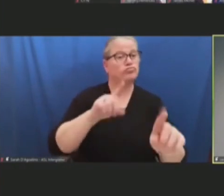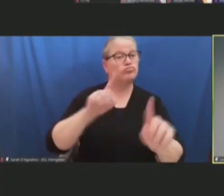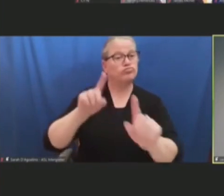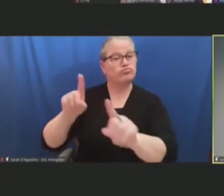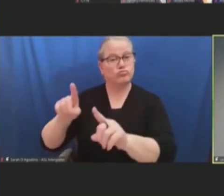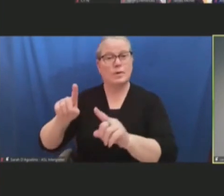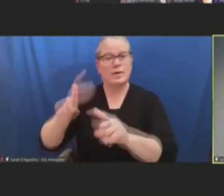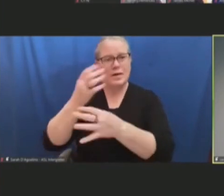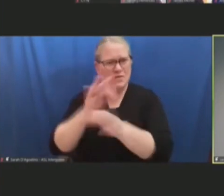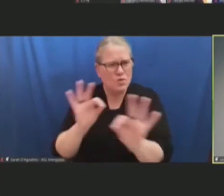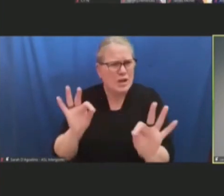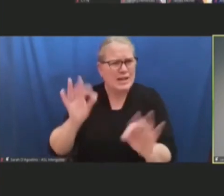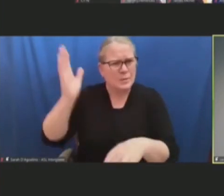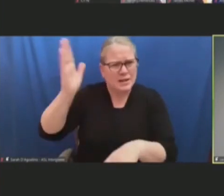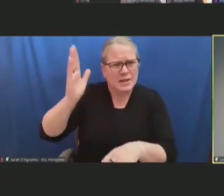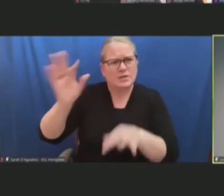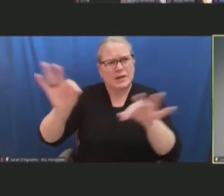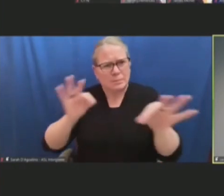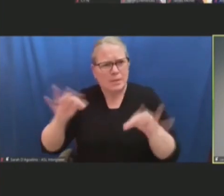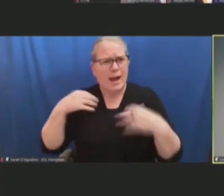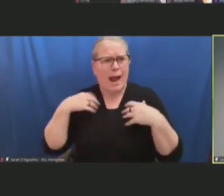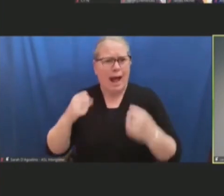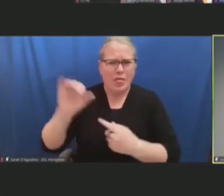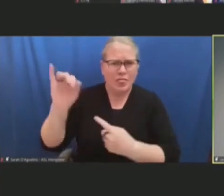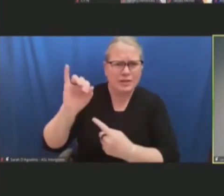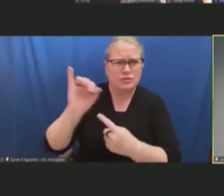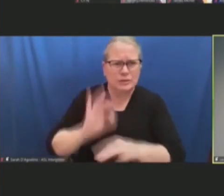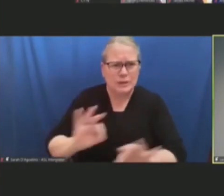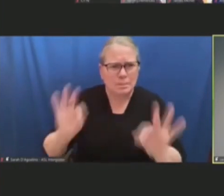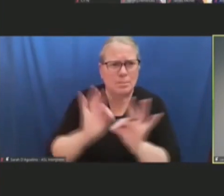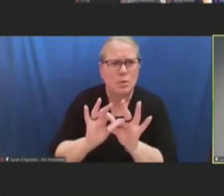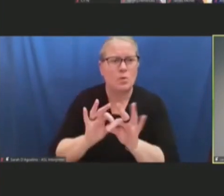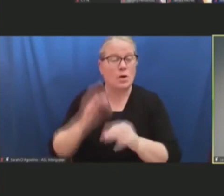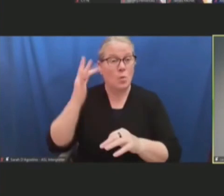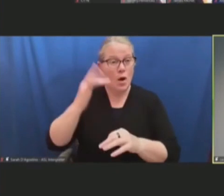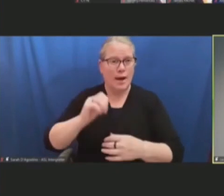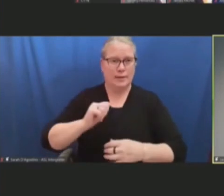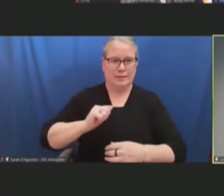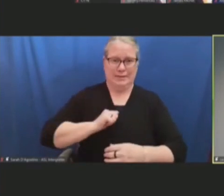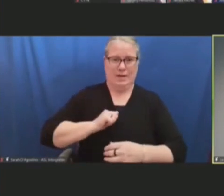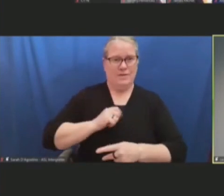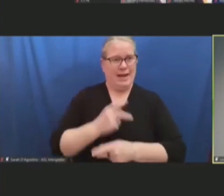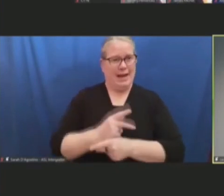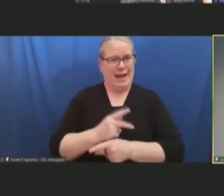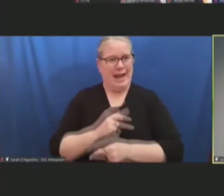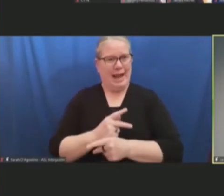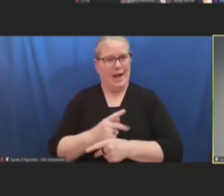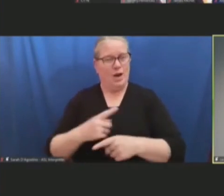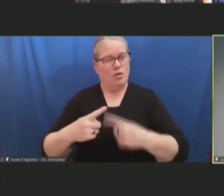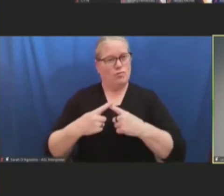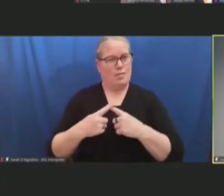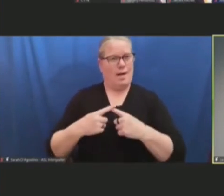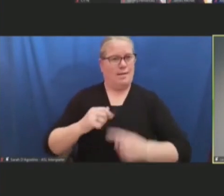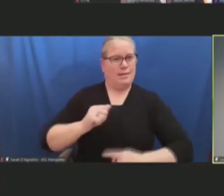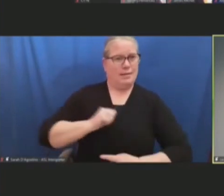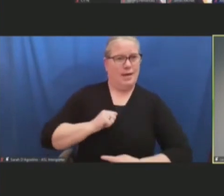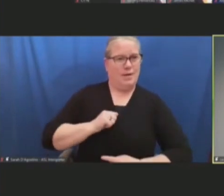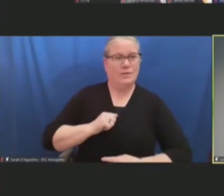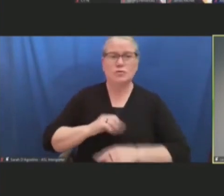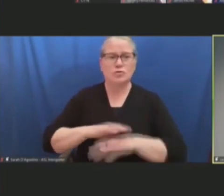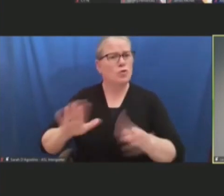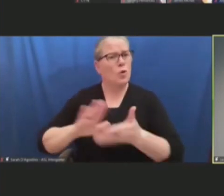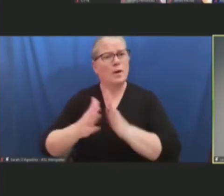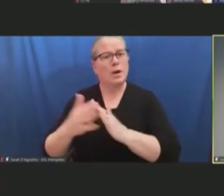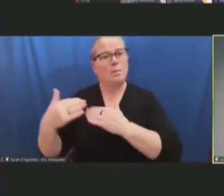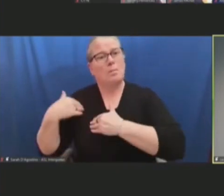insurance, the value of having self-care, self-reliance, so that you don't become a burden to yourself, your friends, your family, but also to